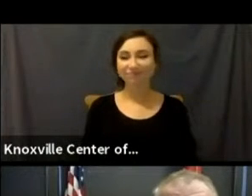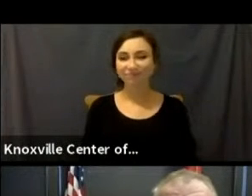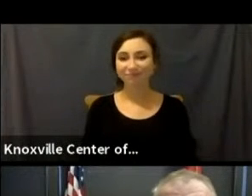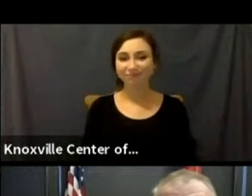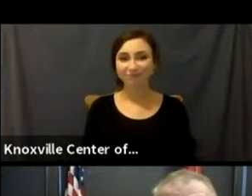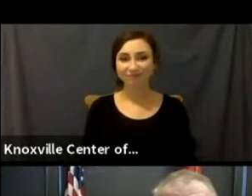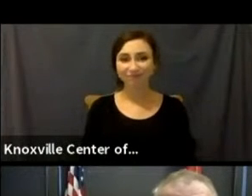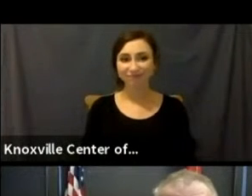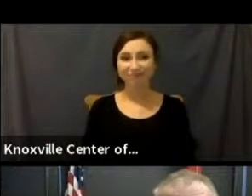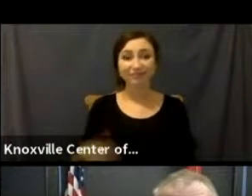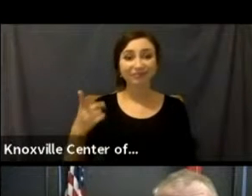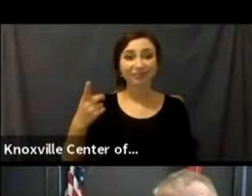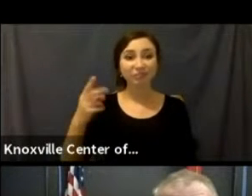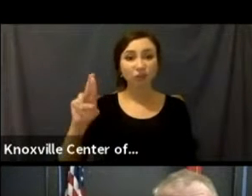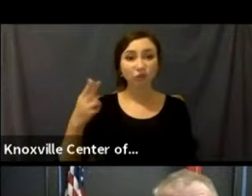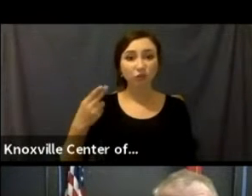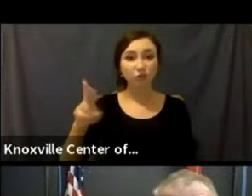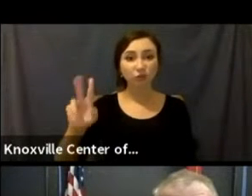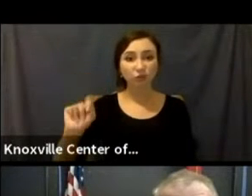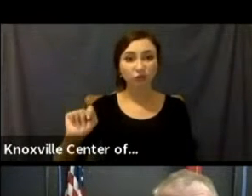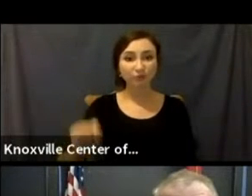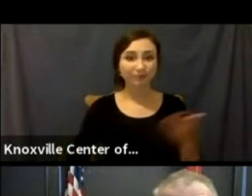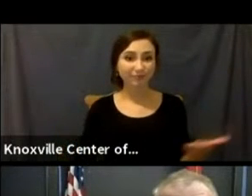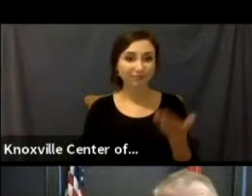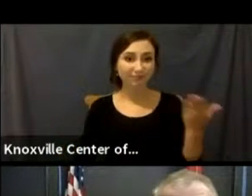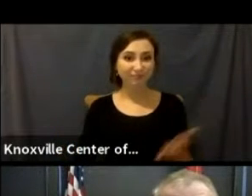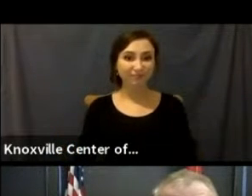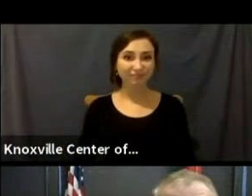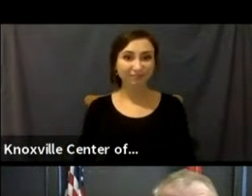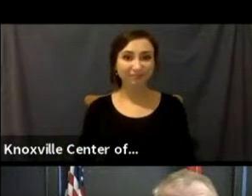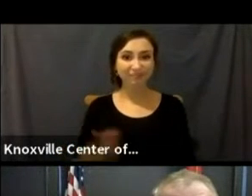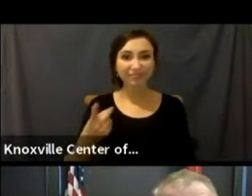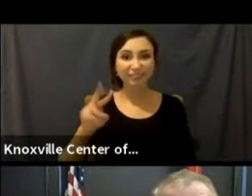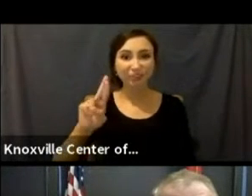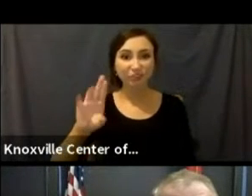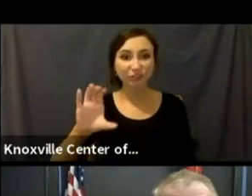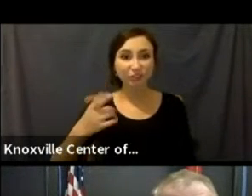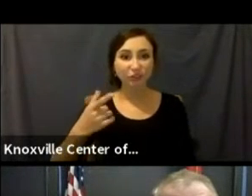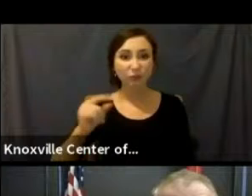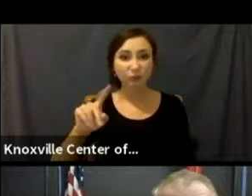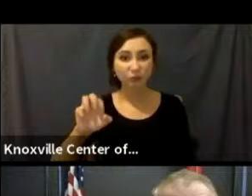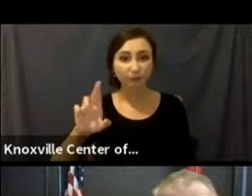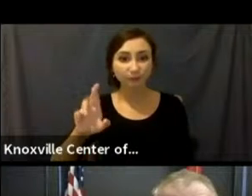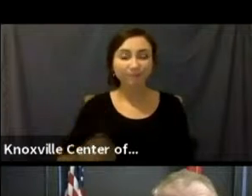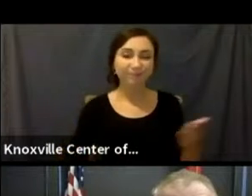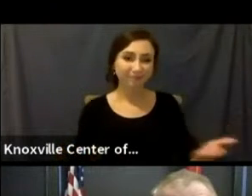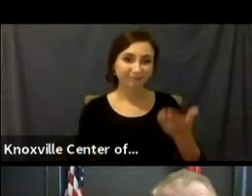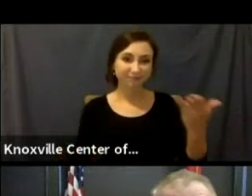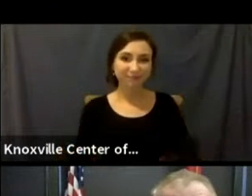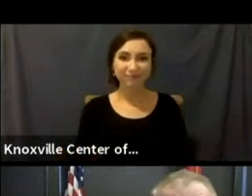Here. Dr. Hurt? Here. Dr. Gocher? Here.